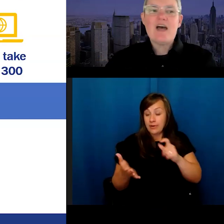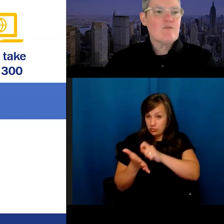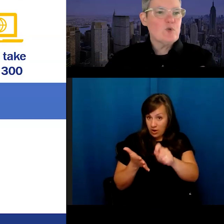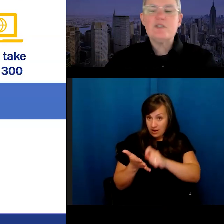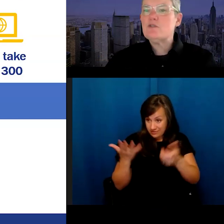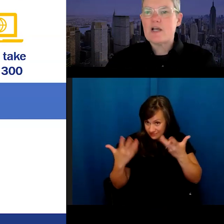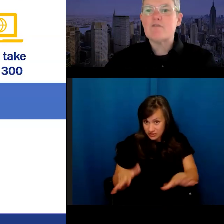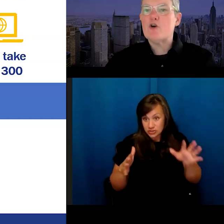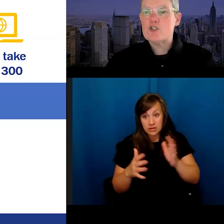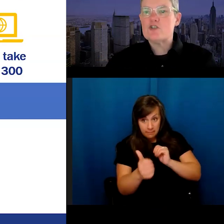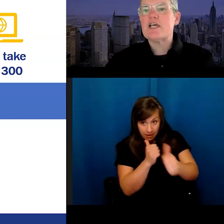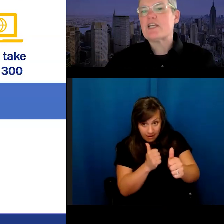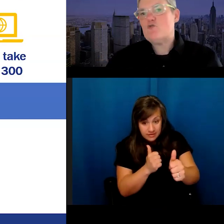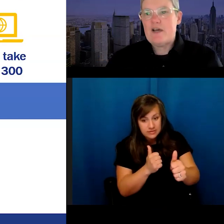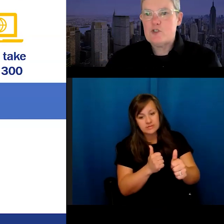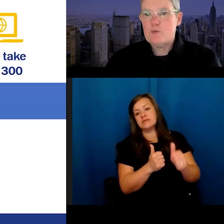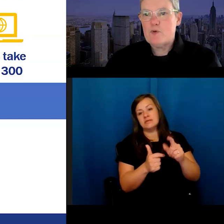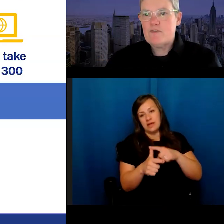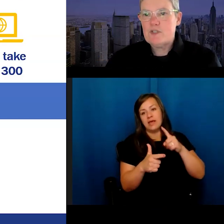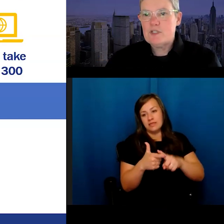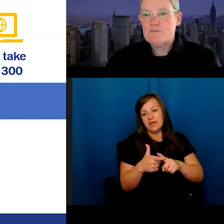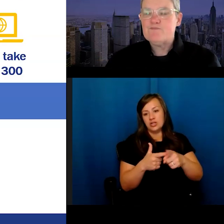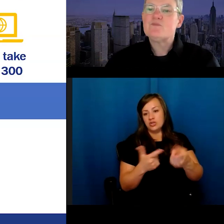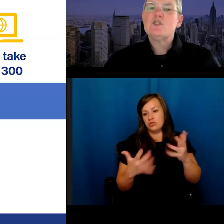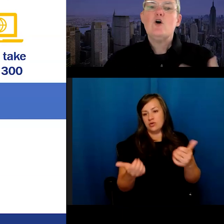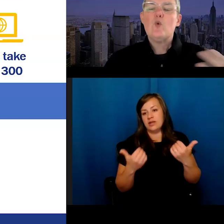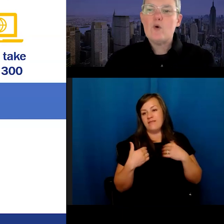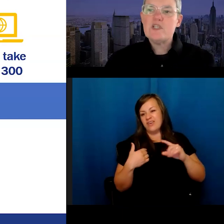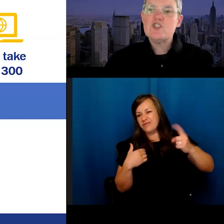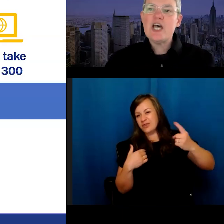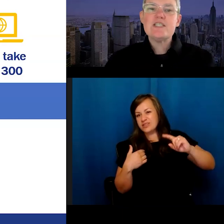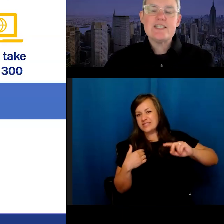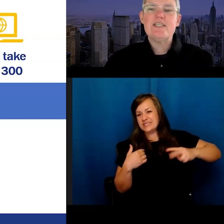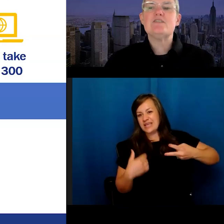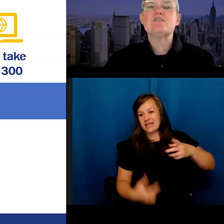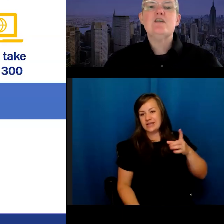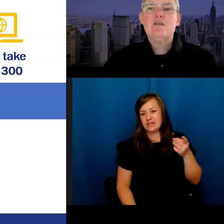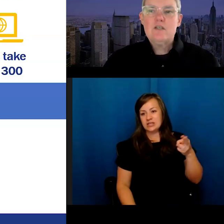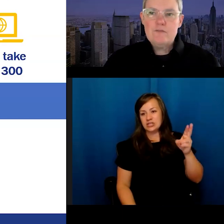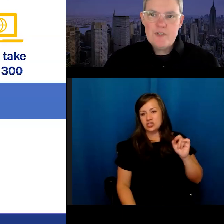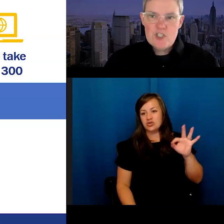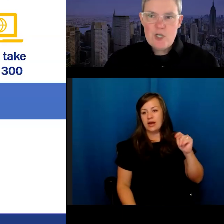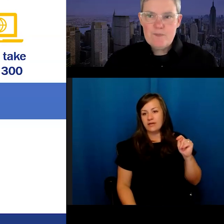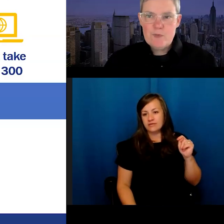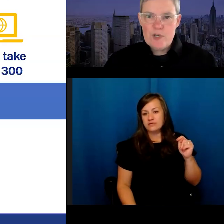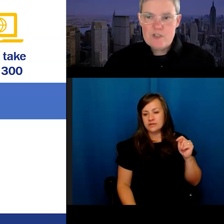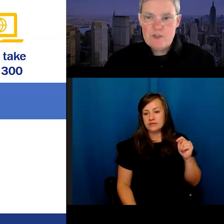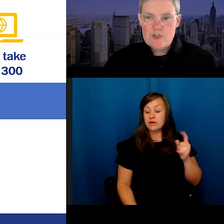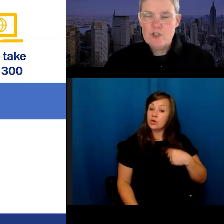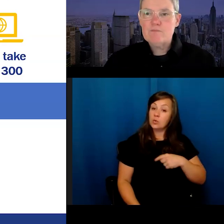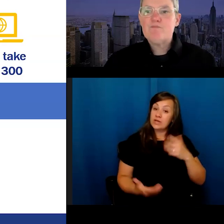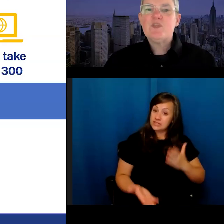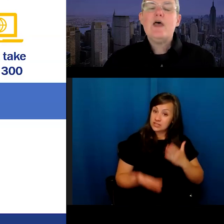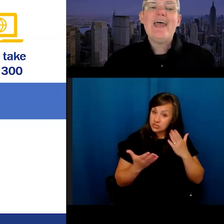then you would have really like a first or second draft of your portfolio. What we suggest is finish up the rest